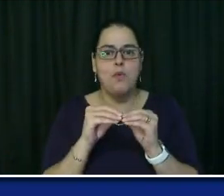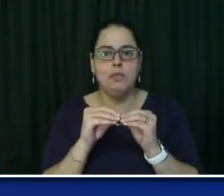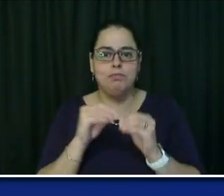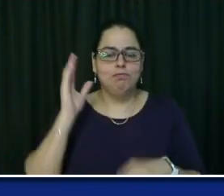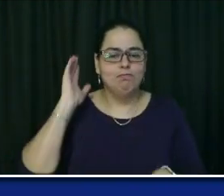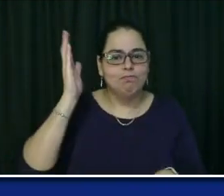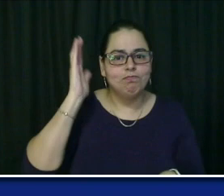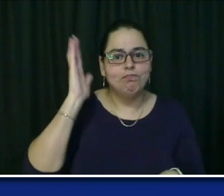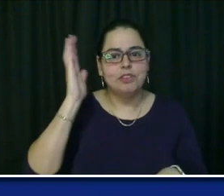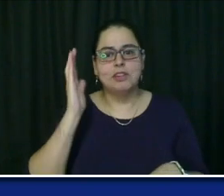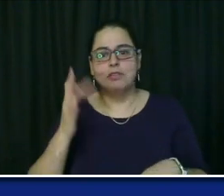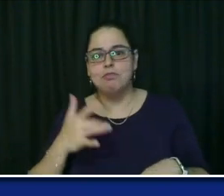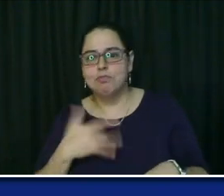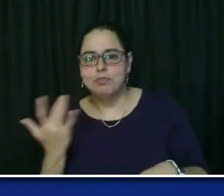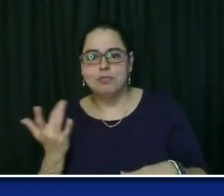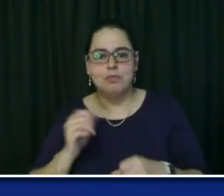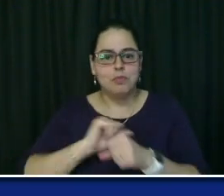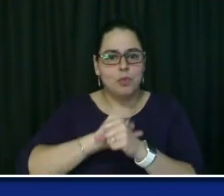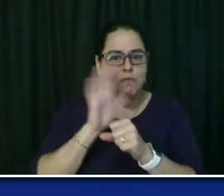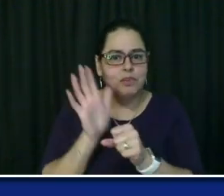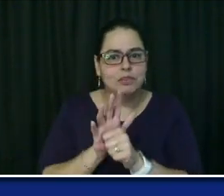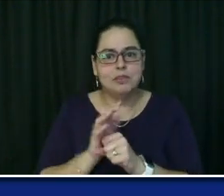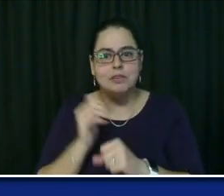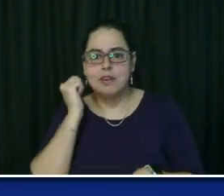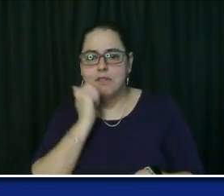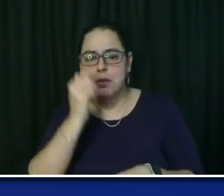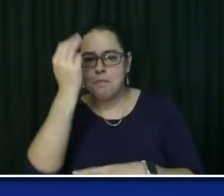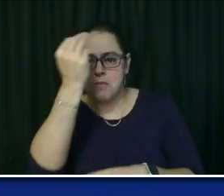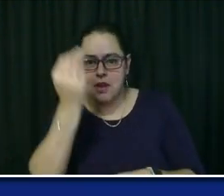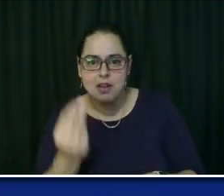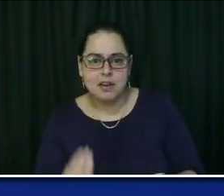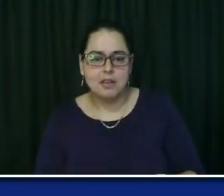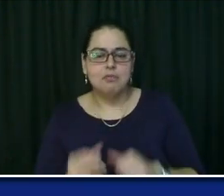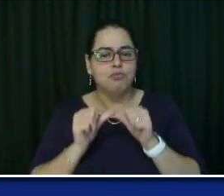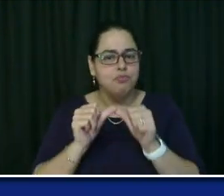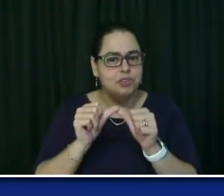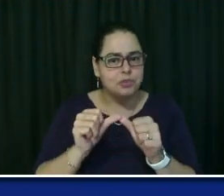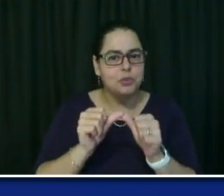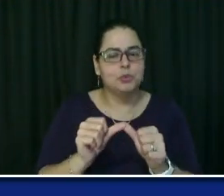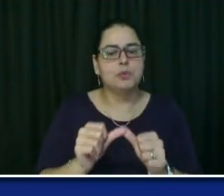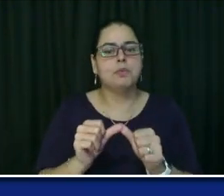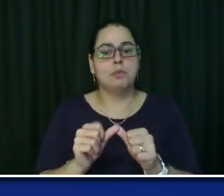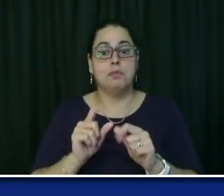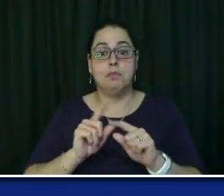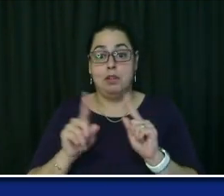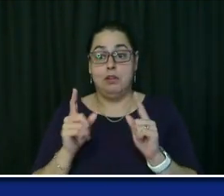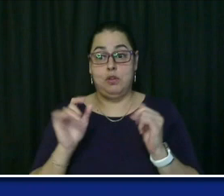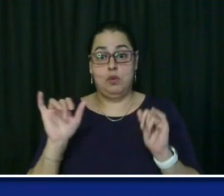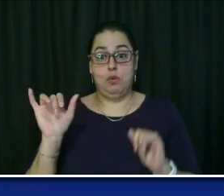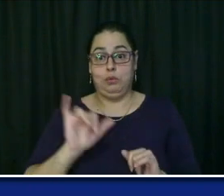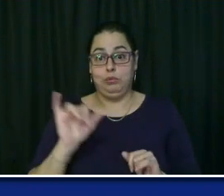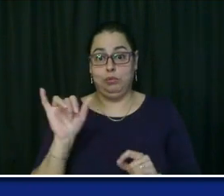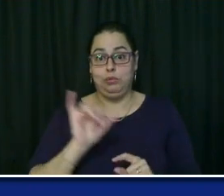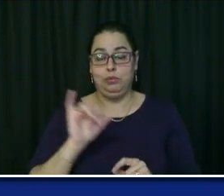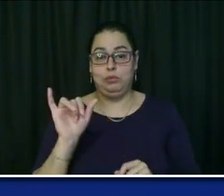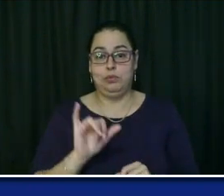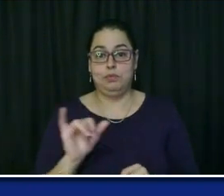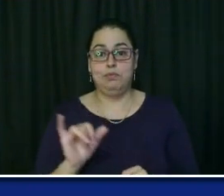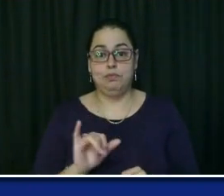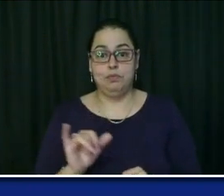will do that. But, we want to show, and I think this was implicit in Mayor Williams' response, we want to show that we have